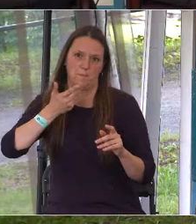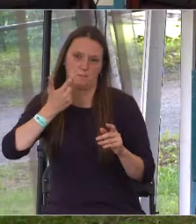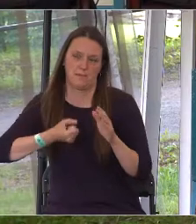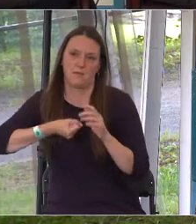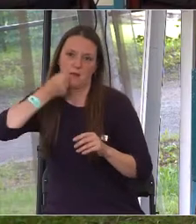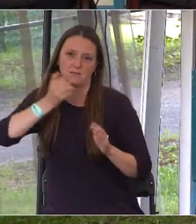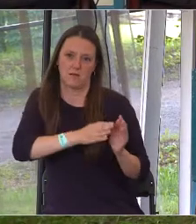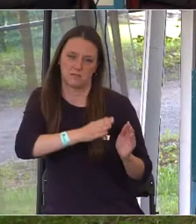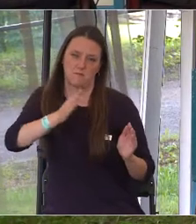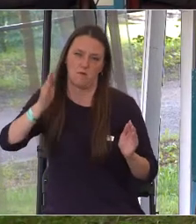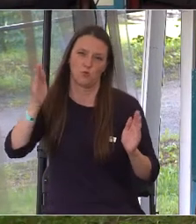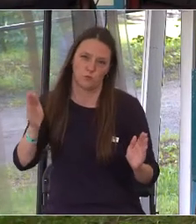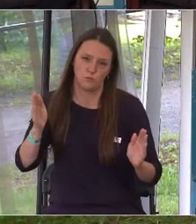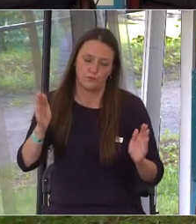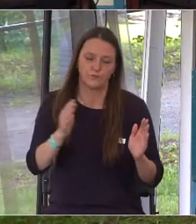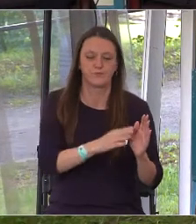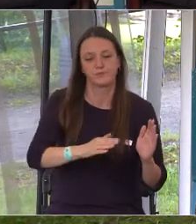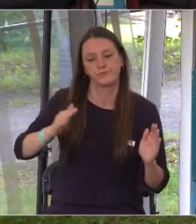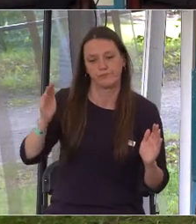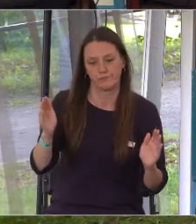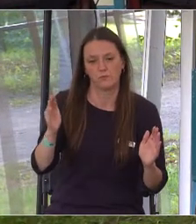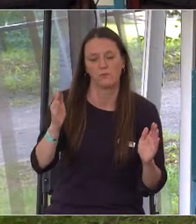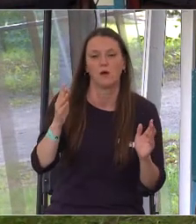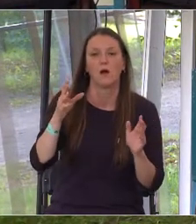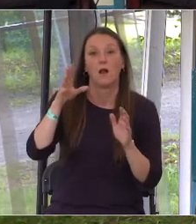and we have to let it go to that. In the end,